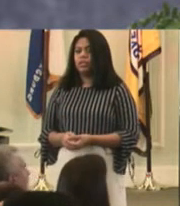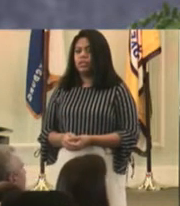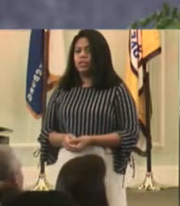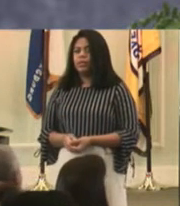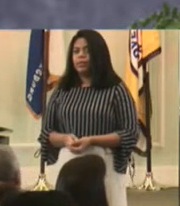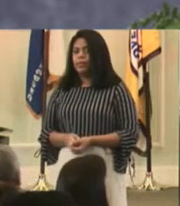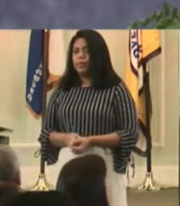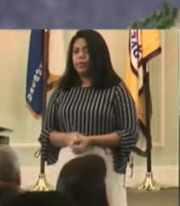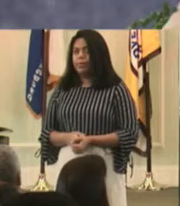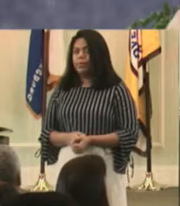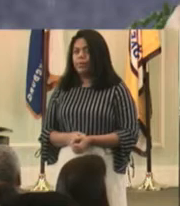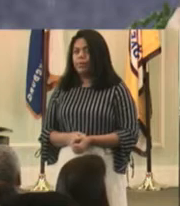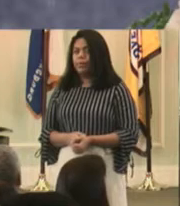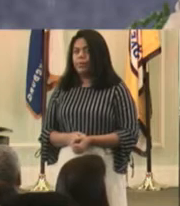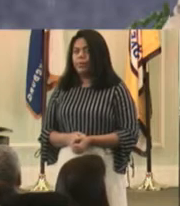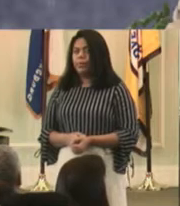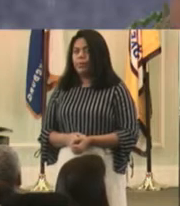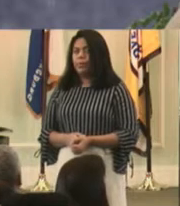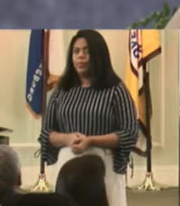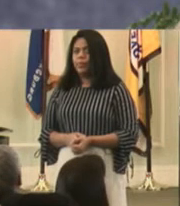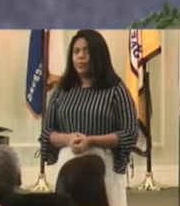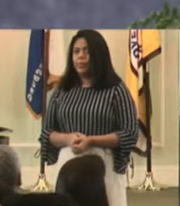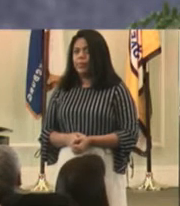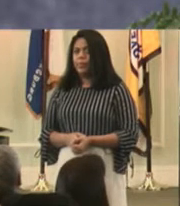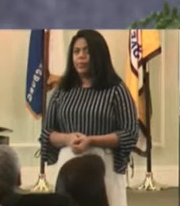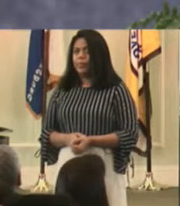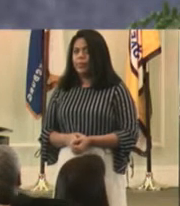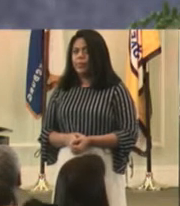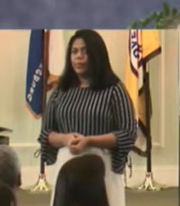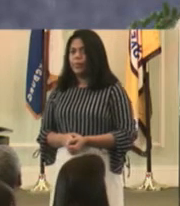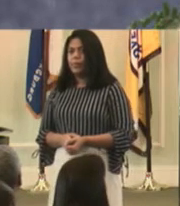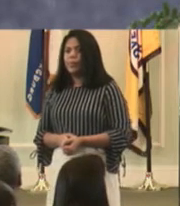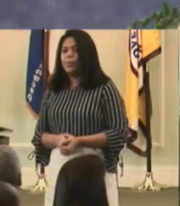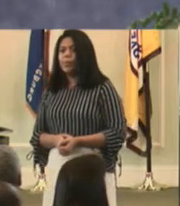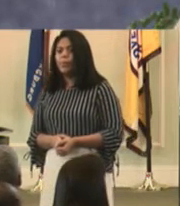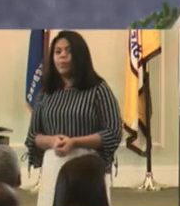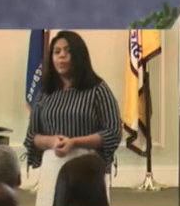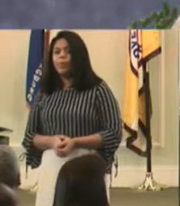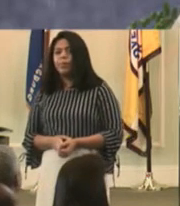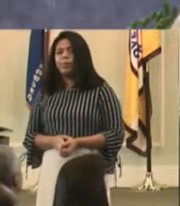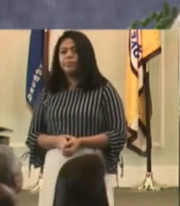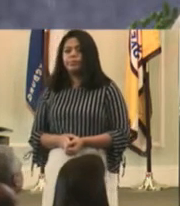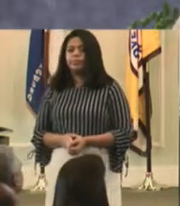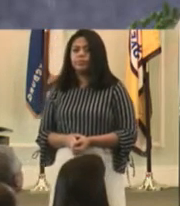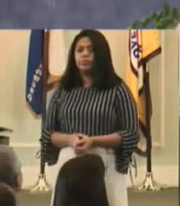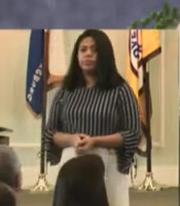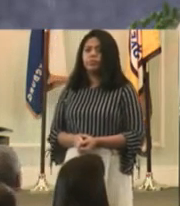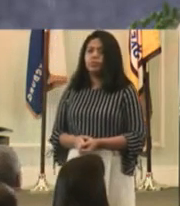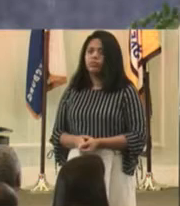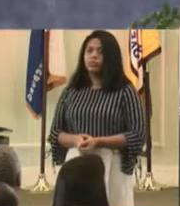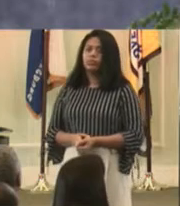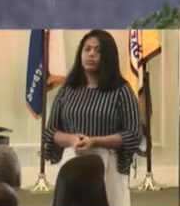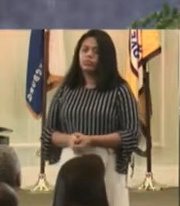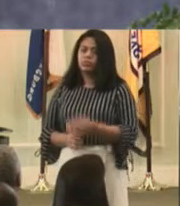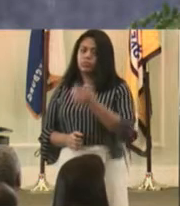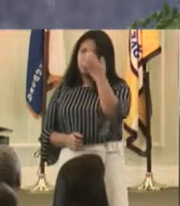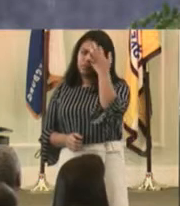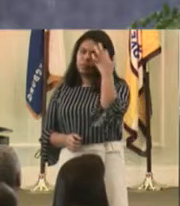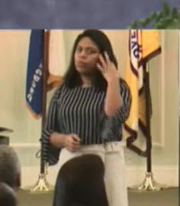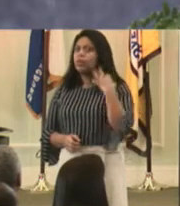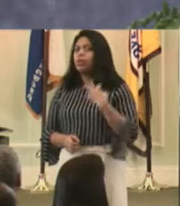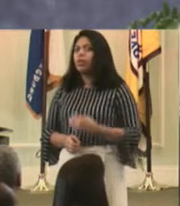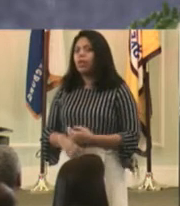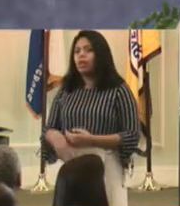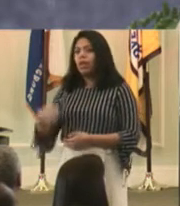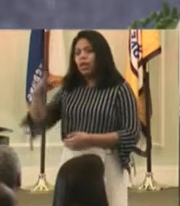A few upcoming events. I think it's two slides. As you know, the Pathfinders have been planning